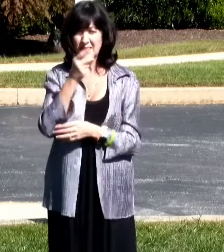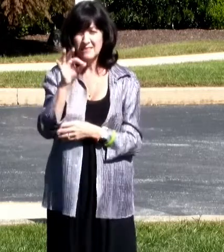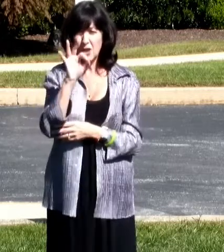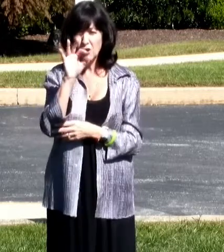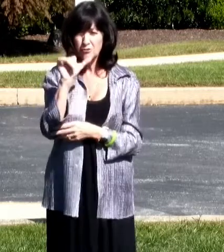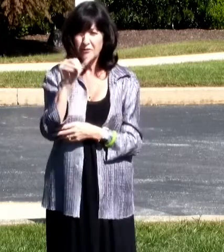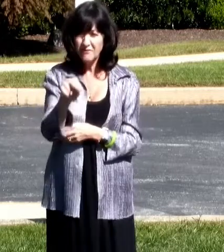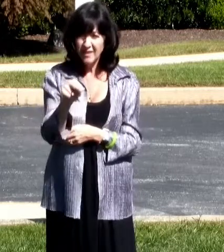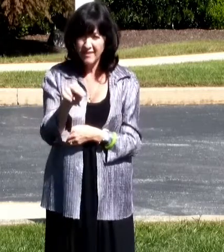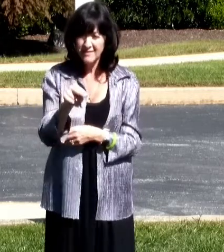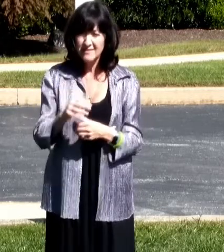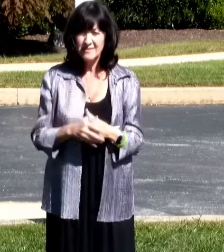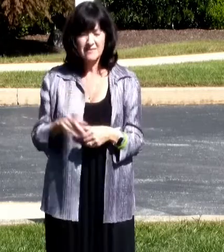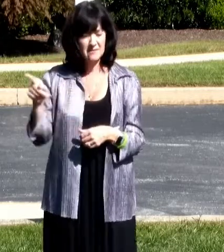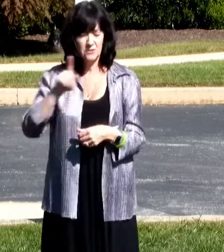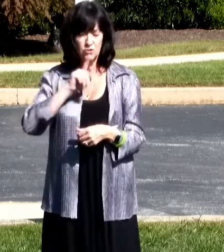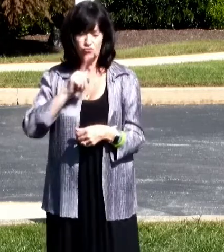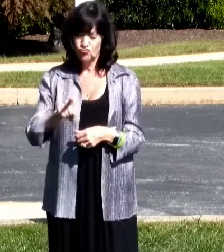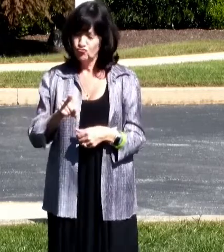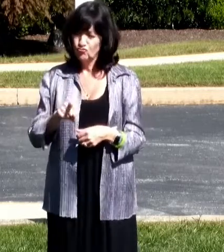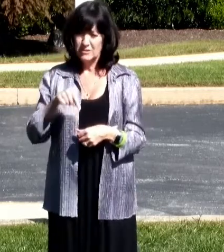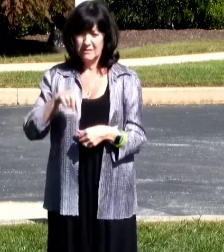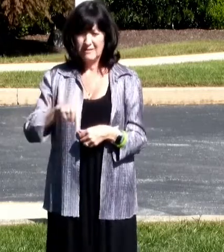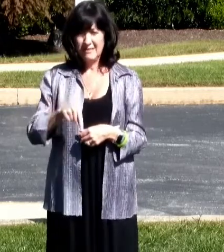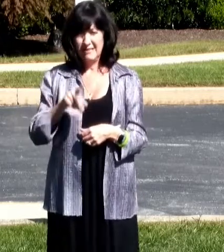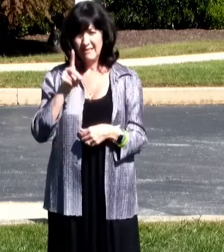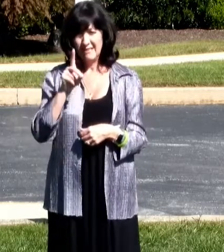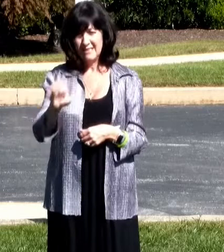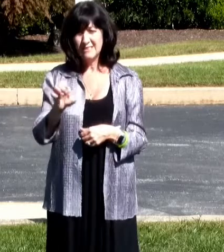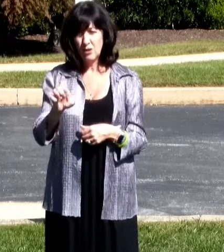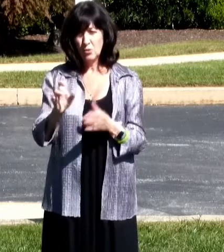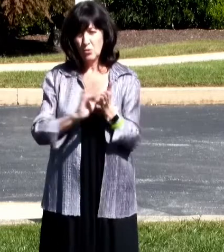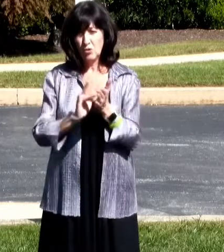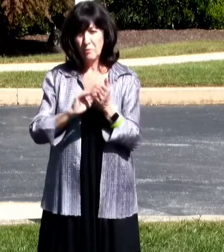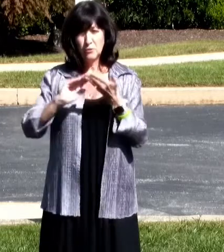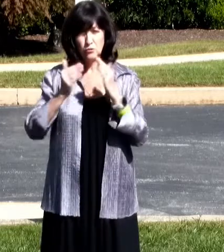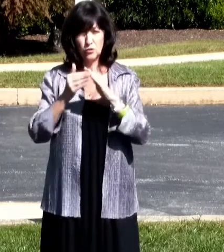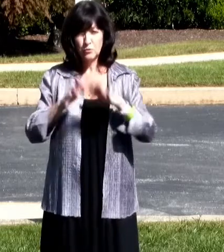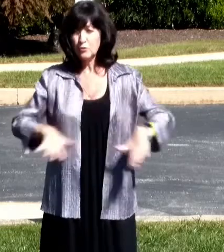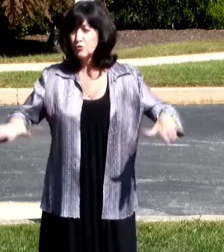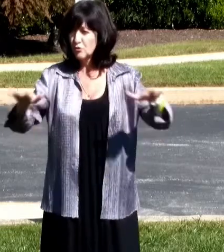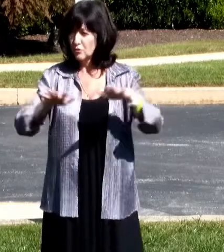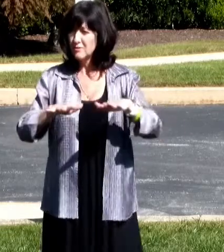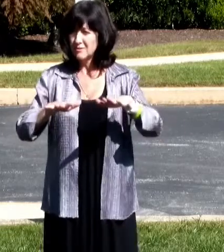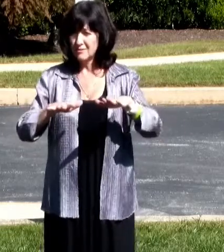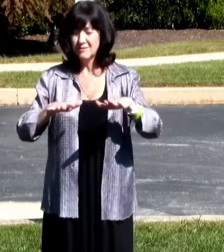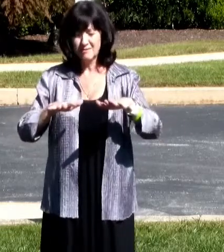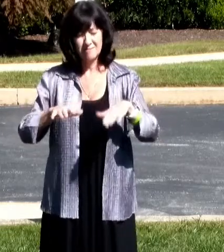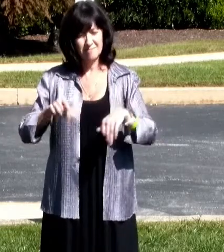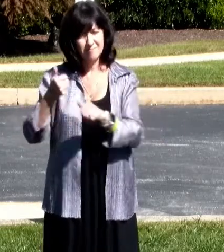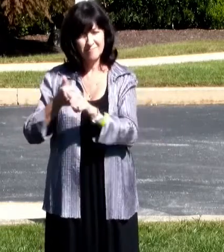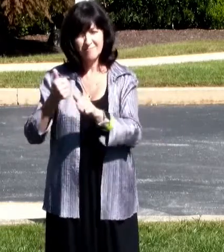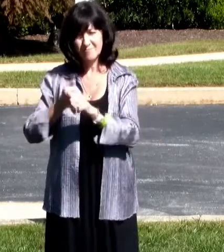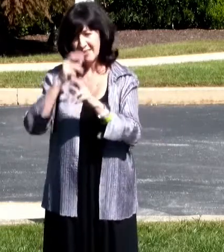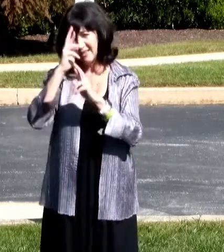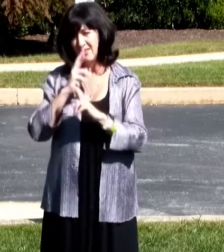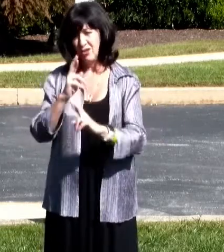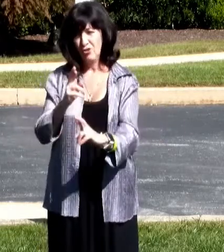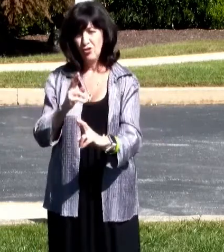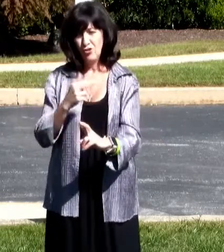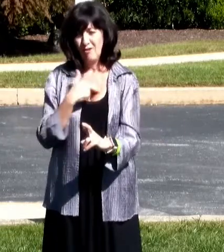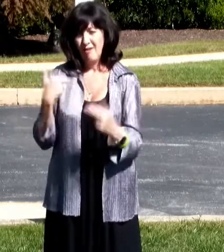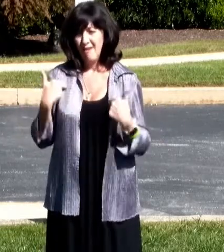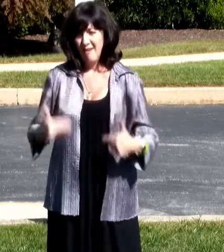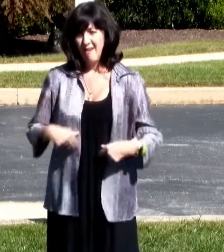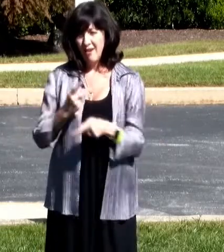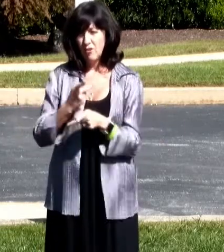an absolute treasure to the Delaware medical community and all of Delaware. An unsung hero whose work on the Healthcare Commission as a provider